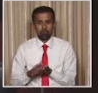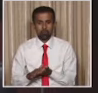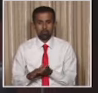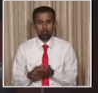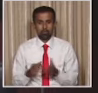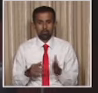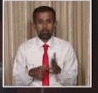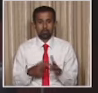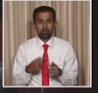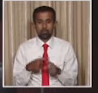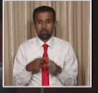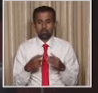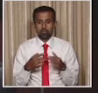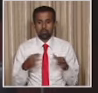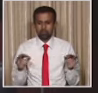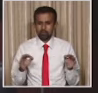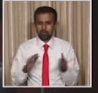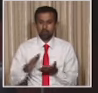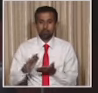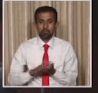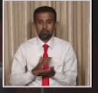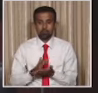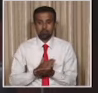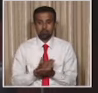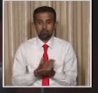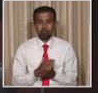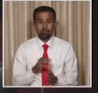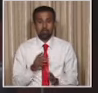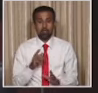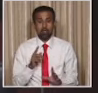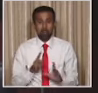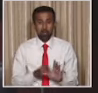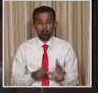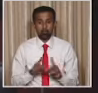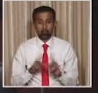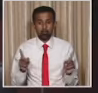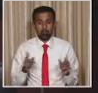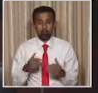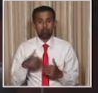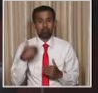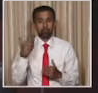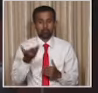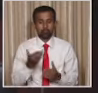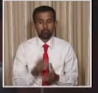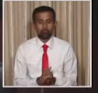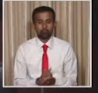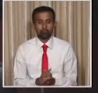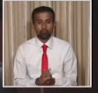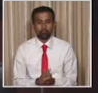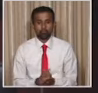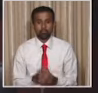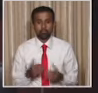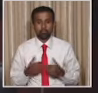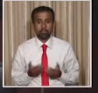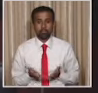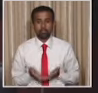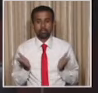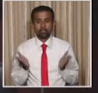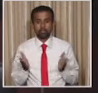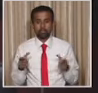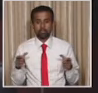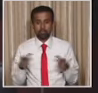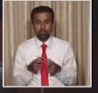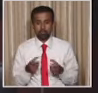10th year onwards. Now, when we signed an FTA with India, we go for the duty-free concessions from year